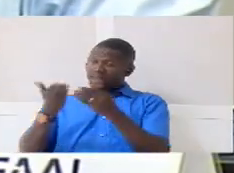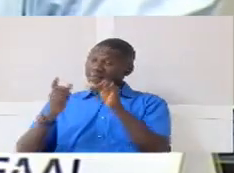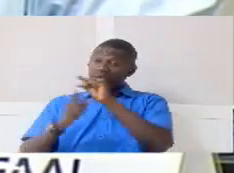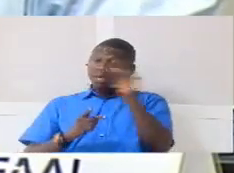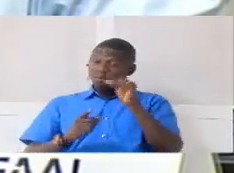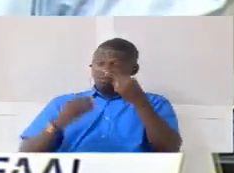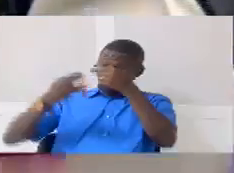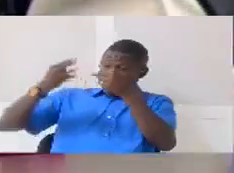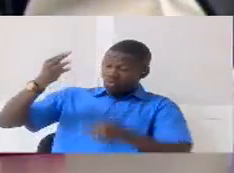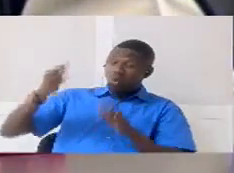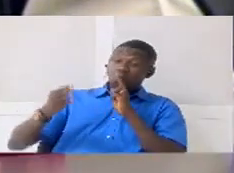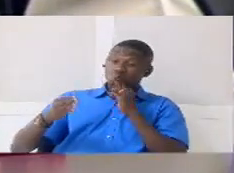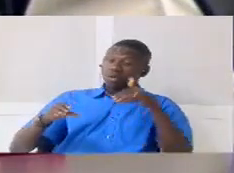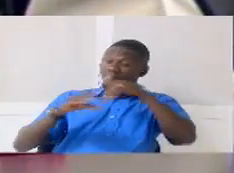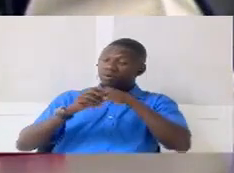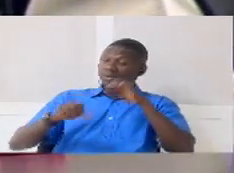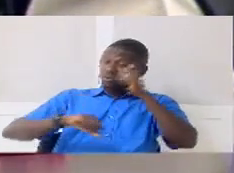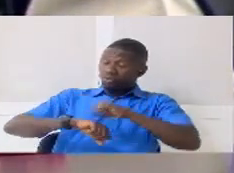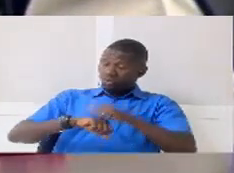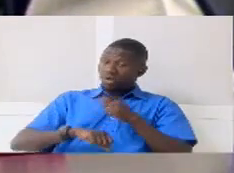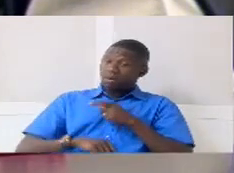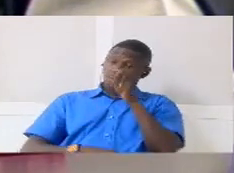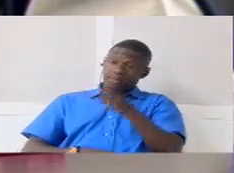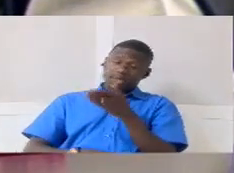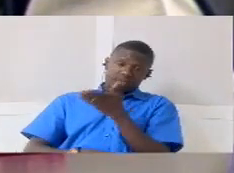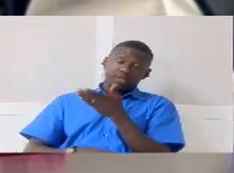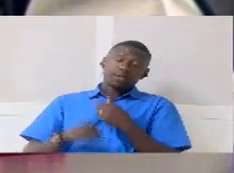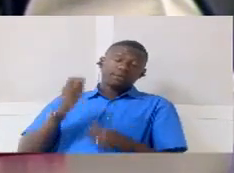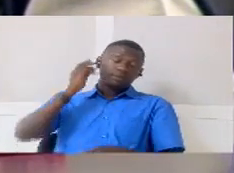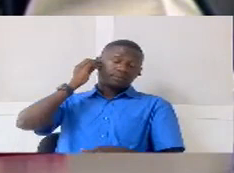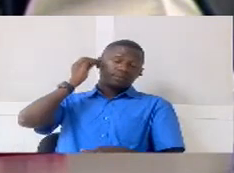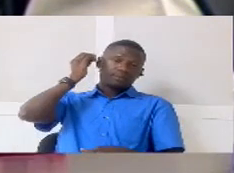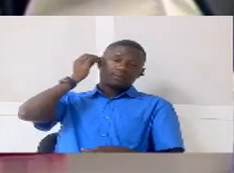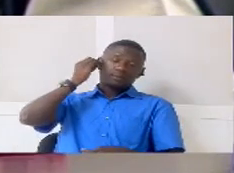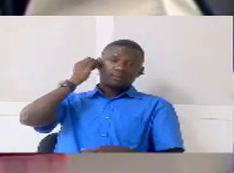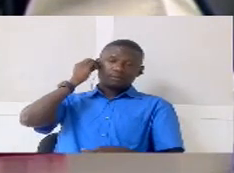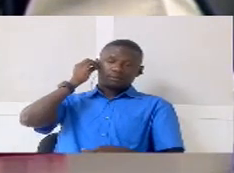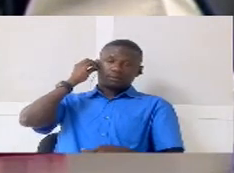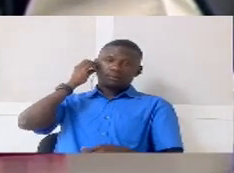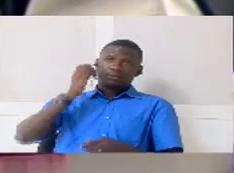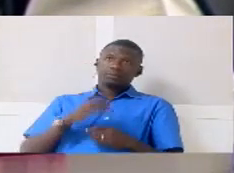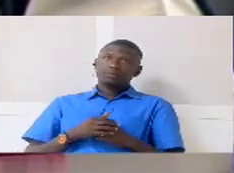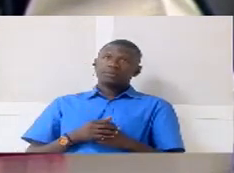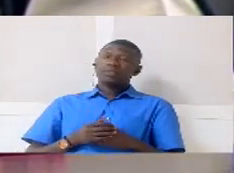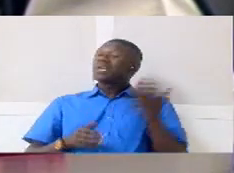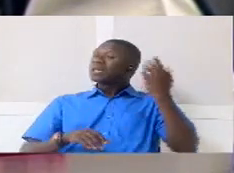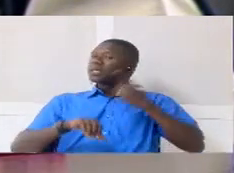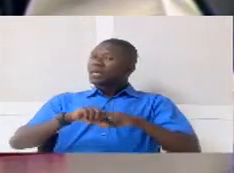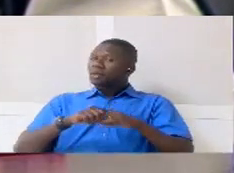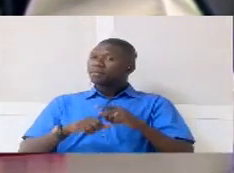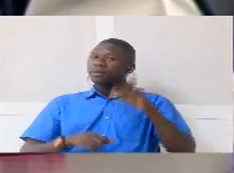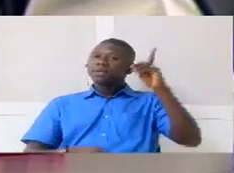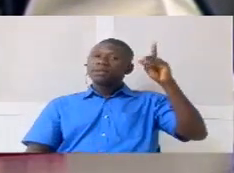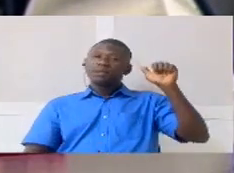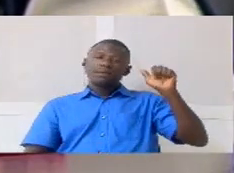investigated? David Kolli la wato abe mararin kasora tumumenna wo tajire ya fasonglu fodum anene soton talebang yewul